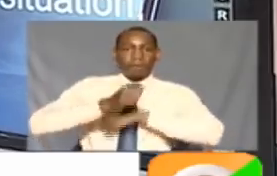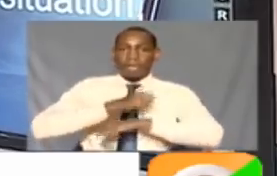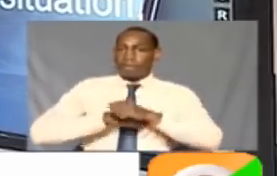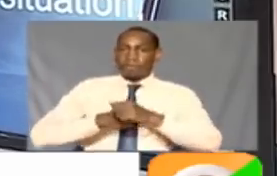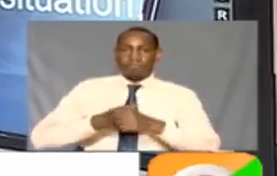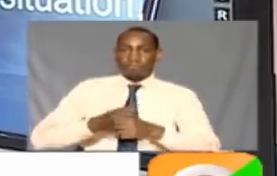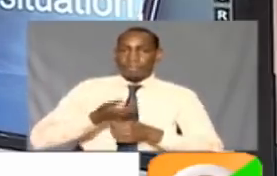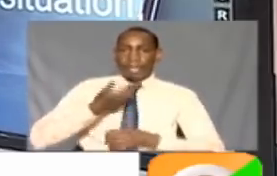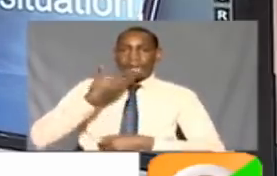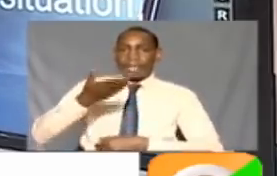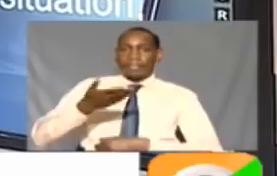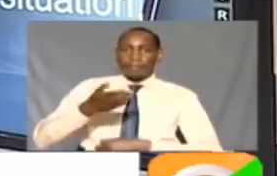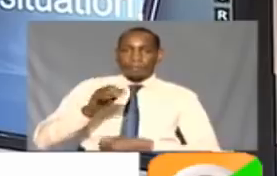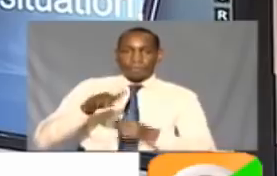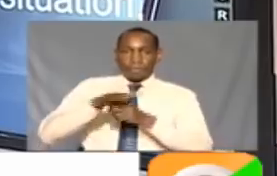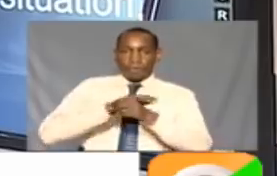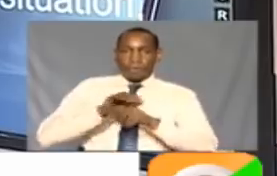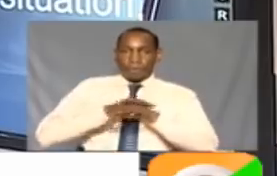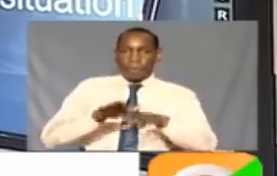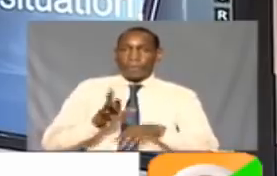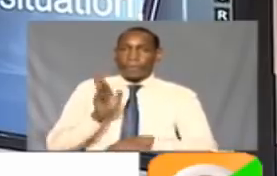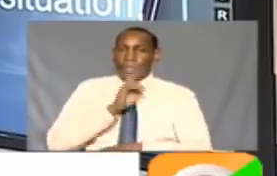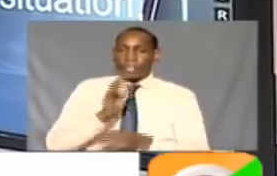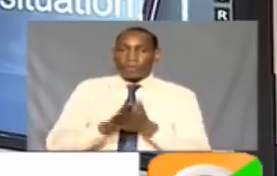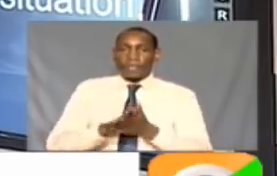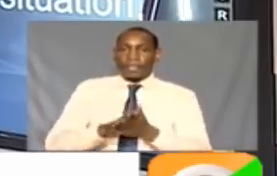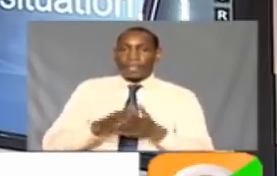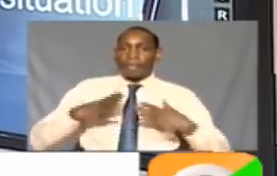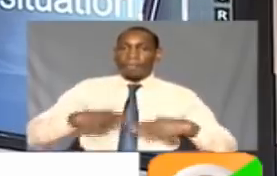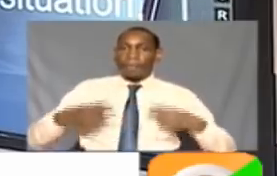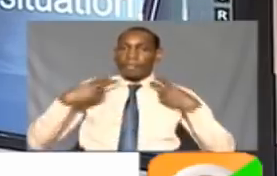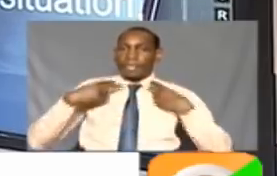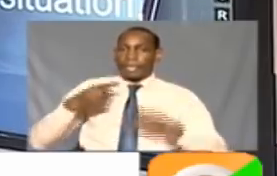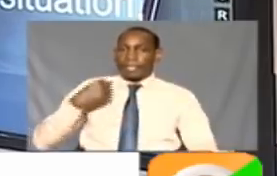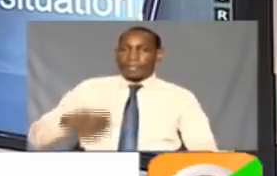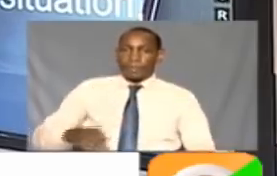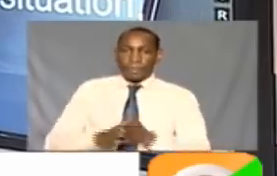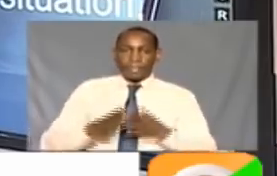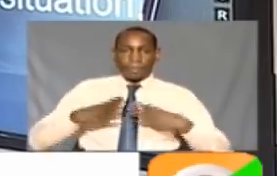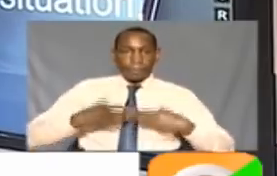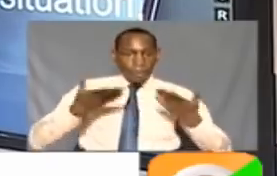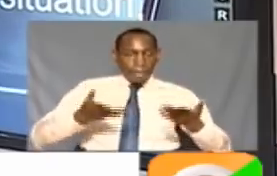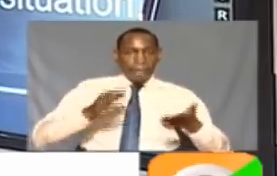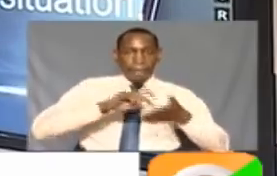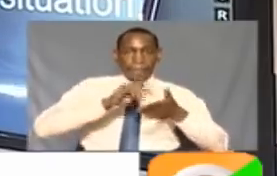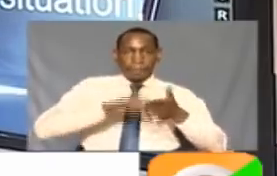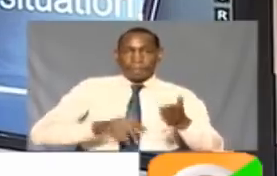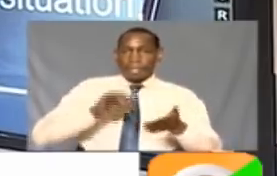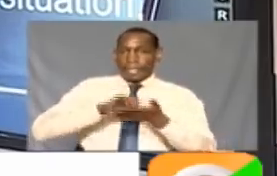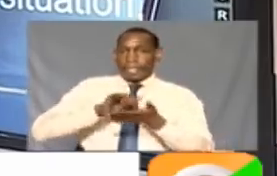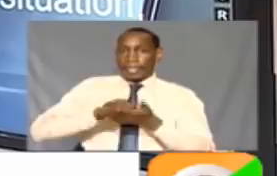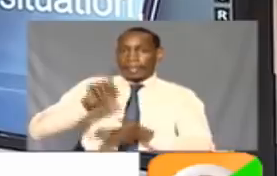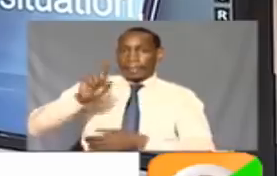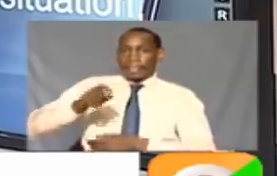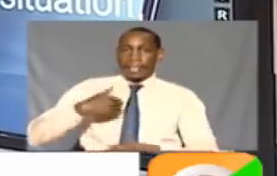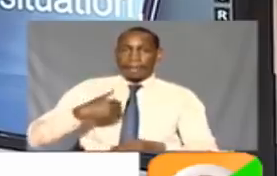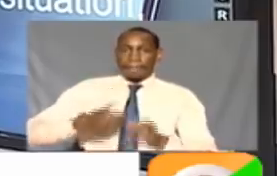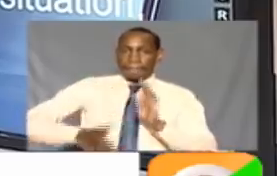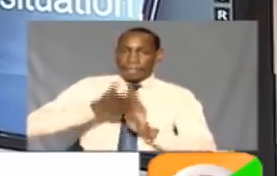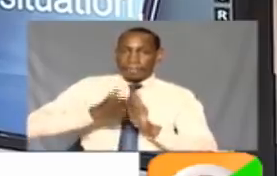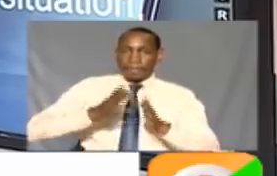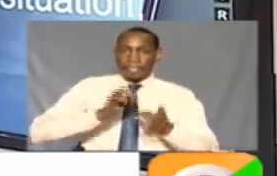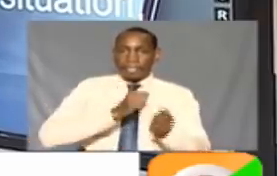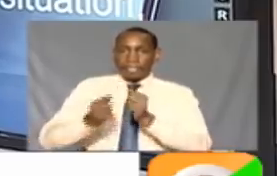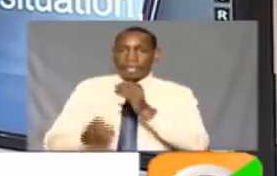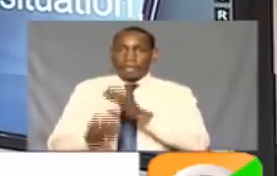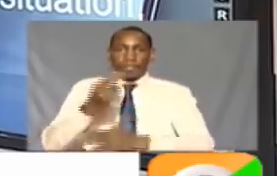to the coronavirus threat, neither to our brothers who are stuck in Wuhan, nor the people back home. Therefore, we should have immediate strategies like